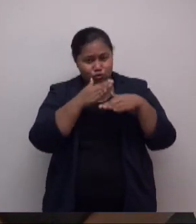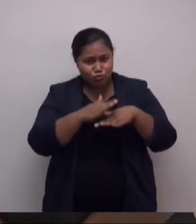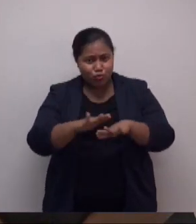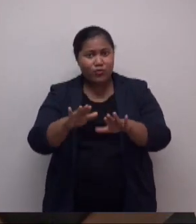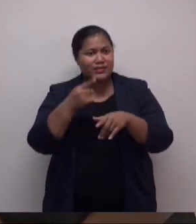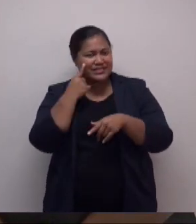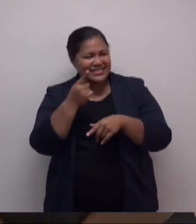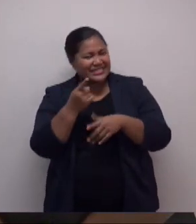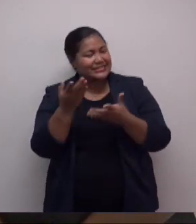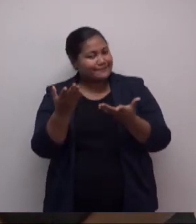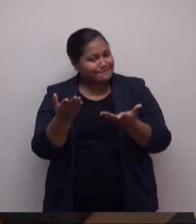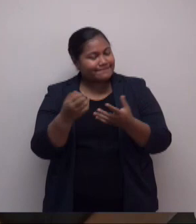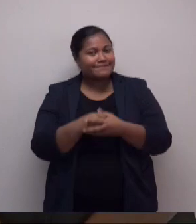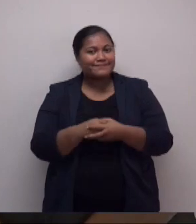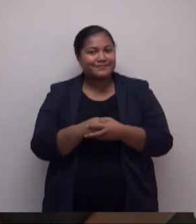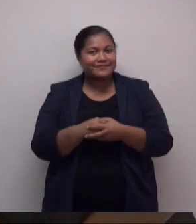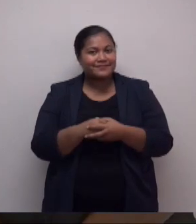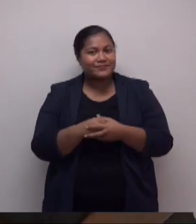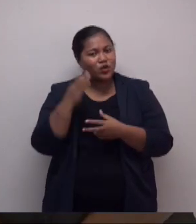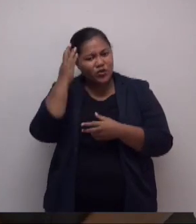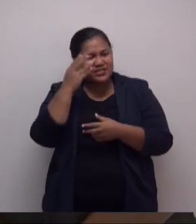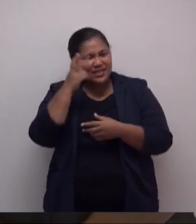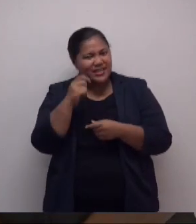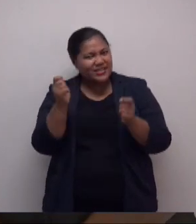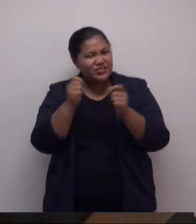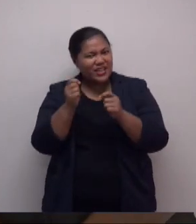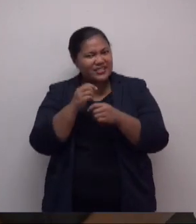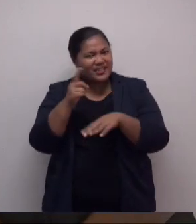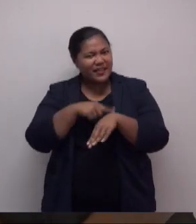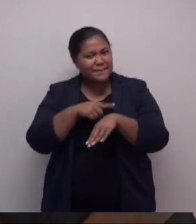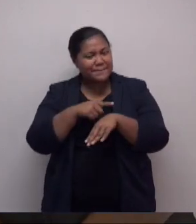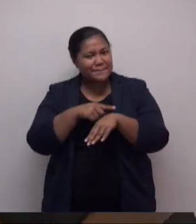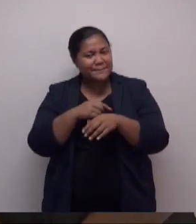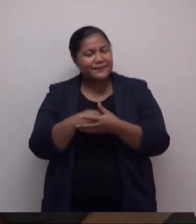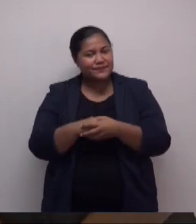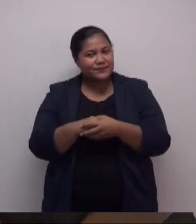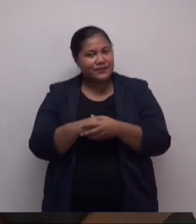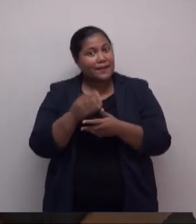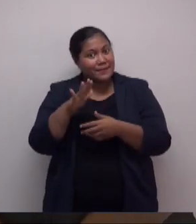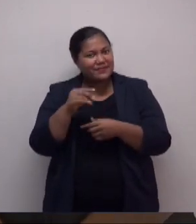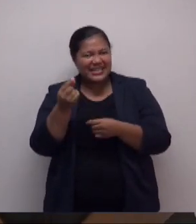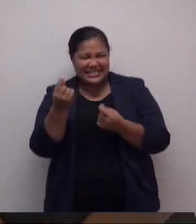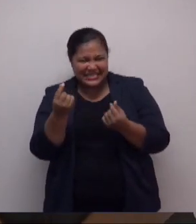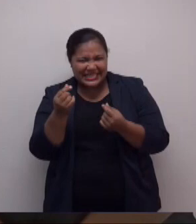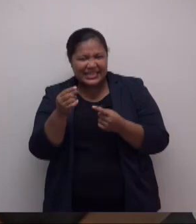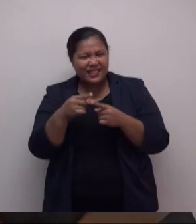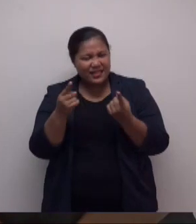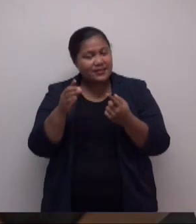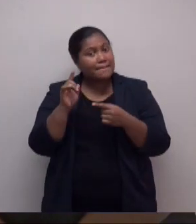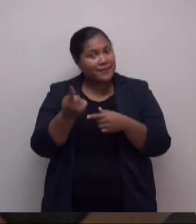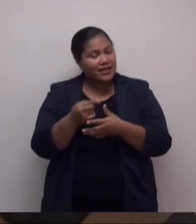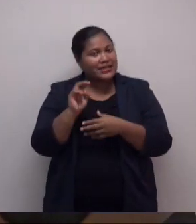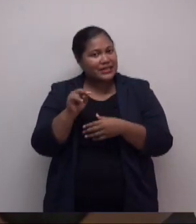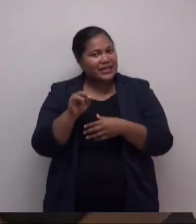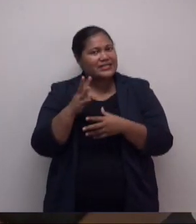we don't have to be concerned shifting arrival and departure times, which may look like a simple thing, but requires